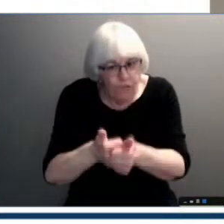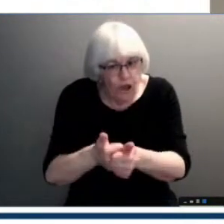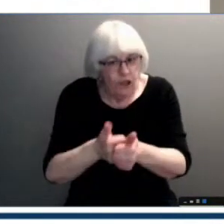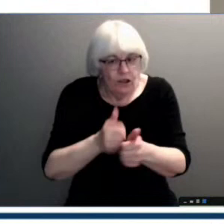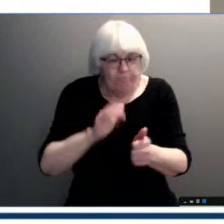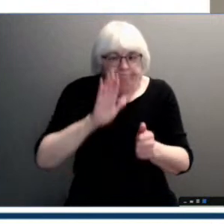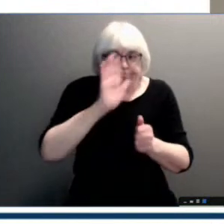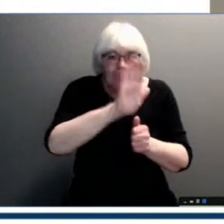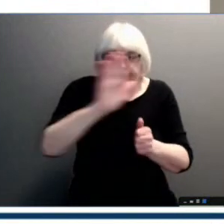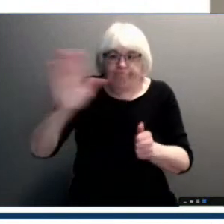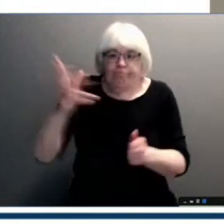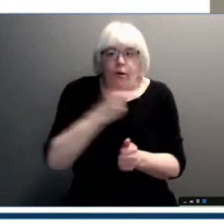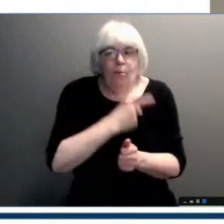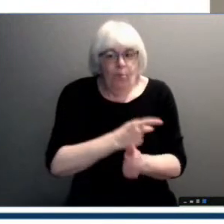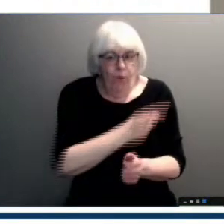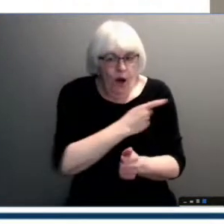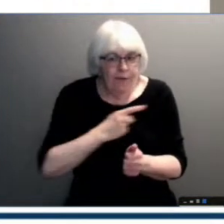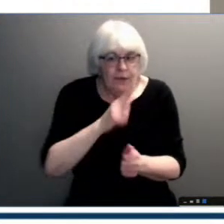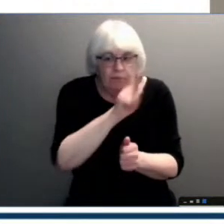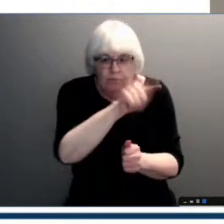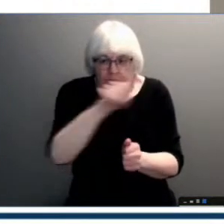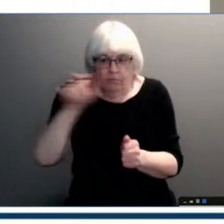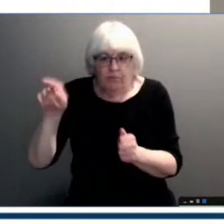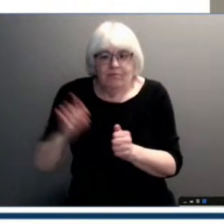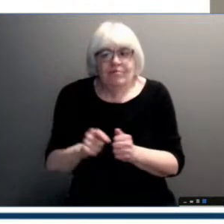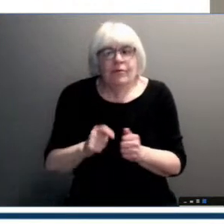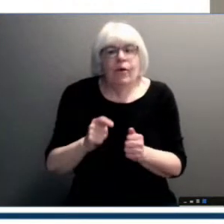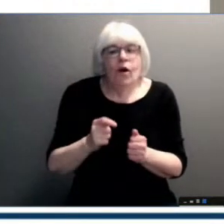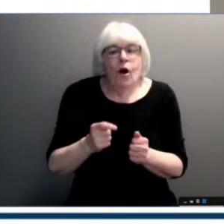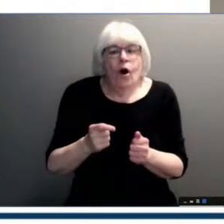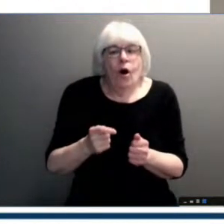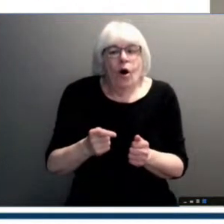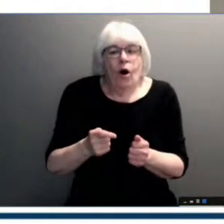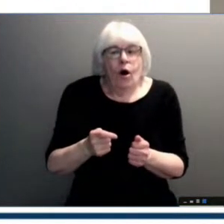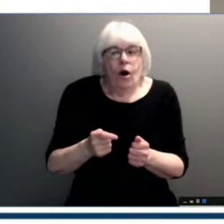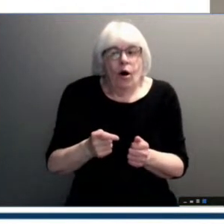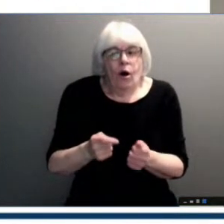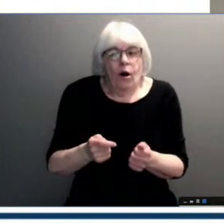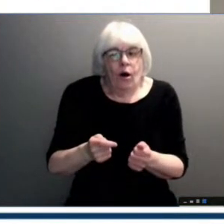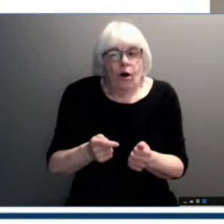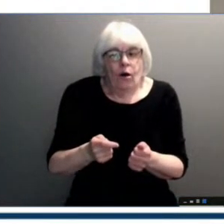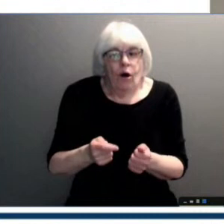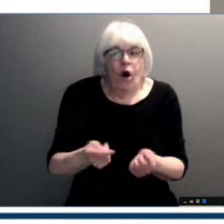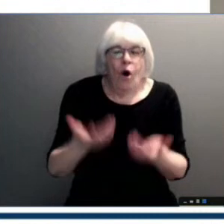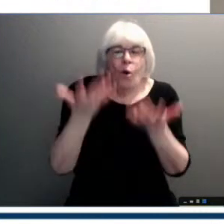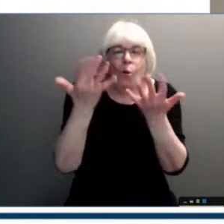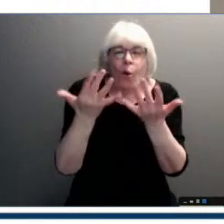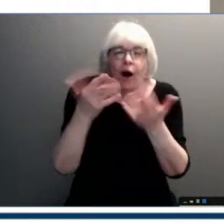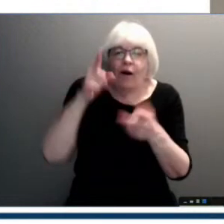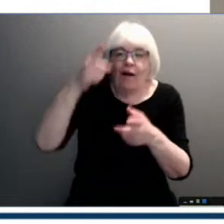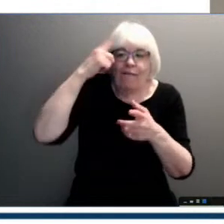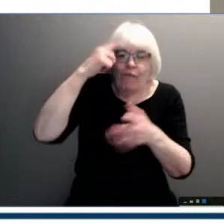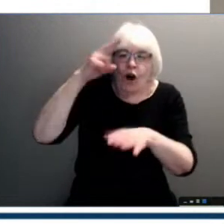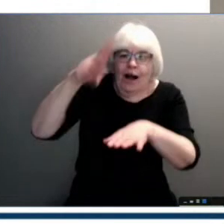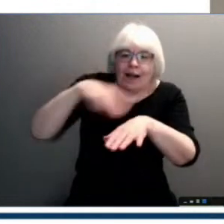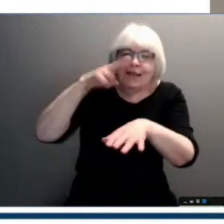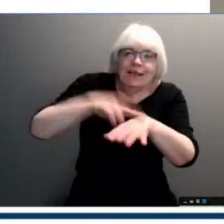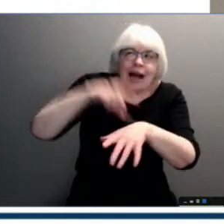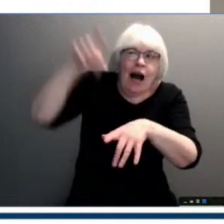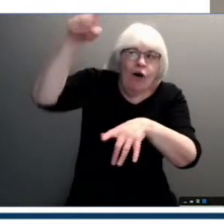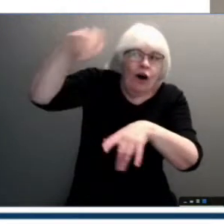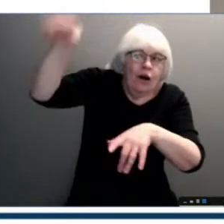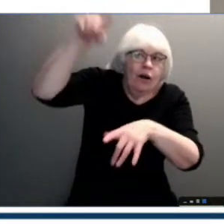the National Advisory Committee on Immunization as we have done throughout this pandemic. We're focused on getting boosters into the arms of older